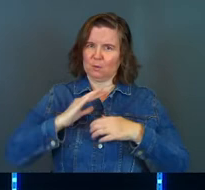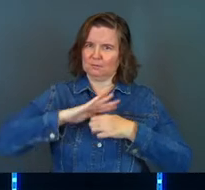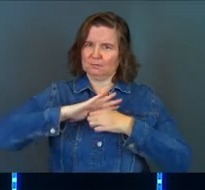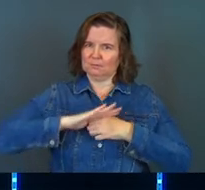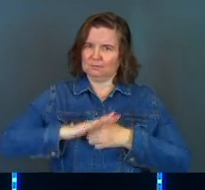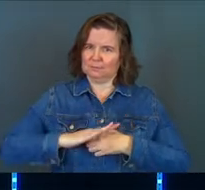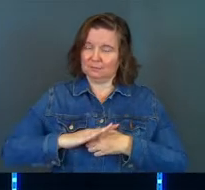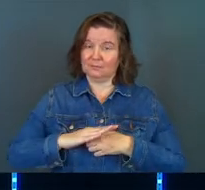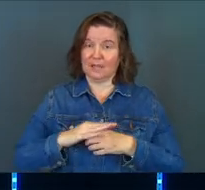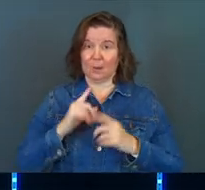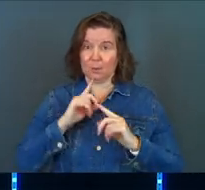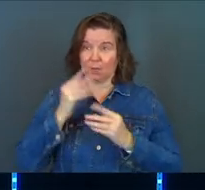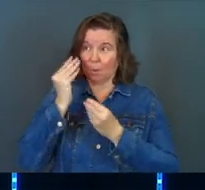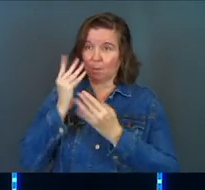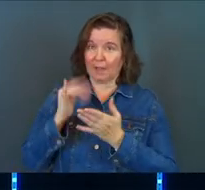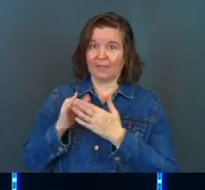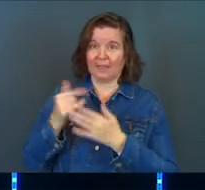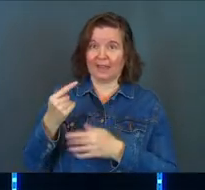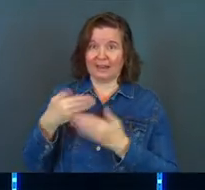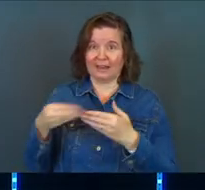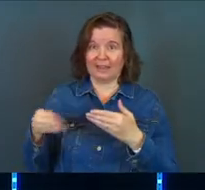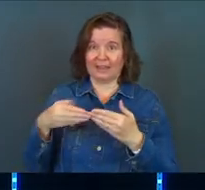And we obey that gatekeeper.